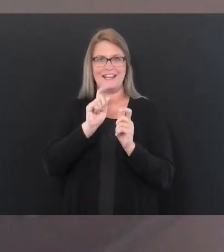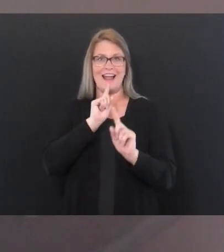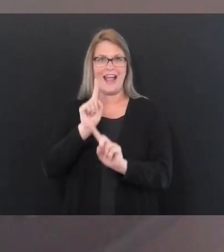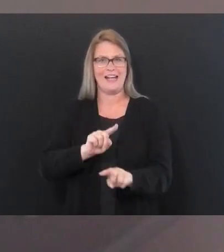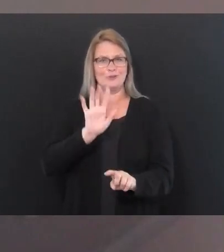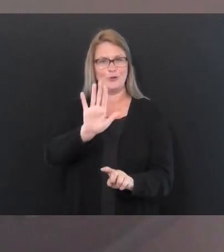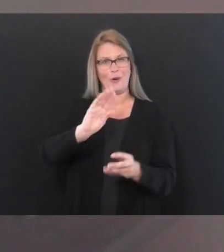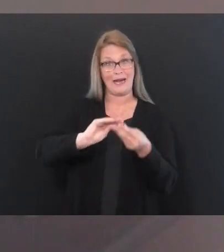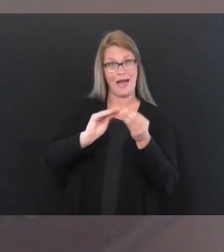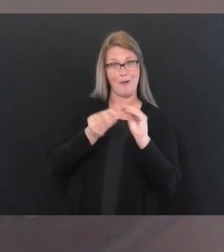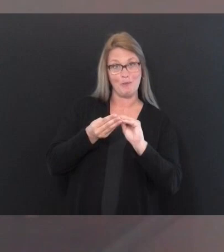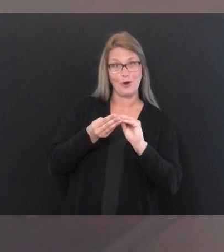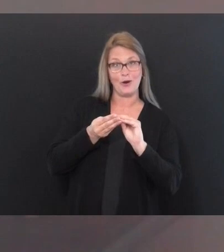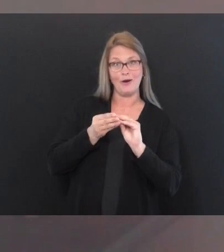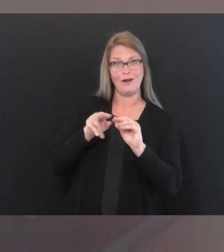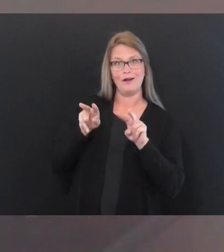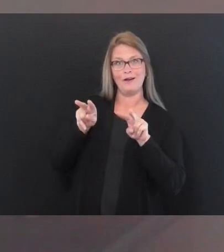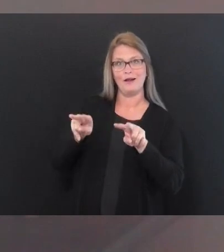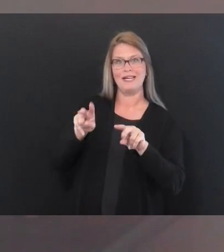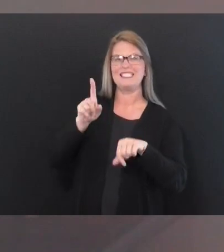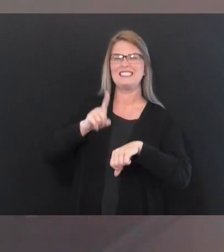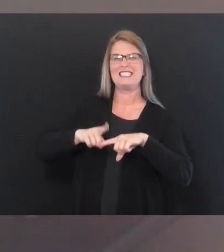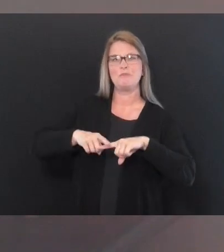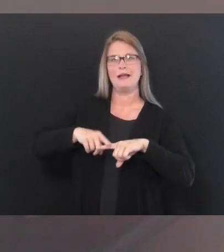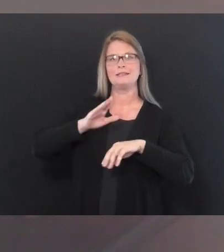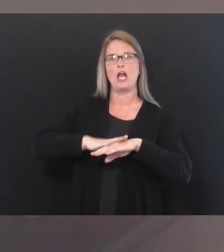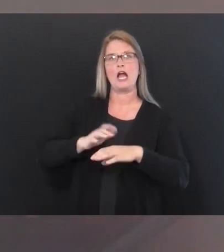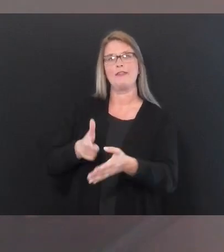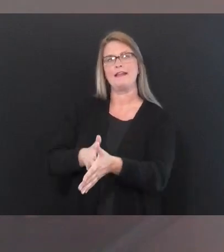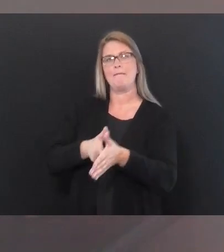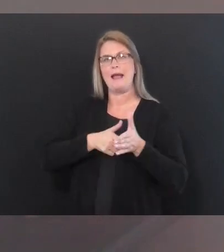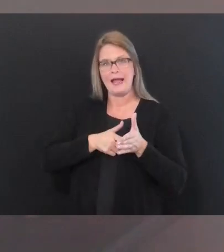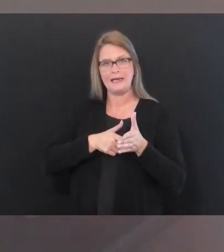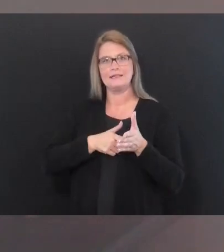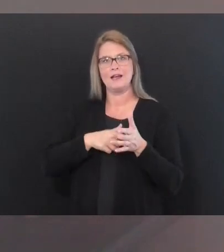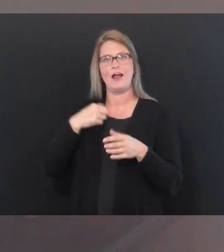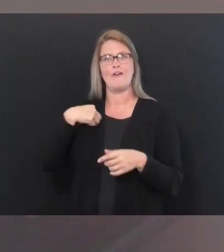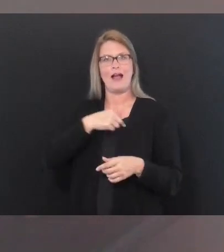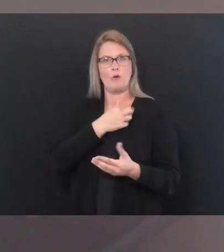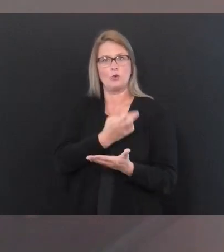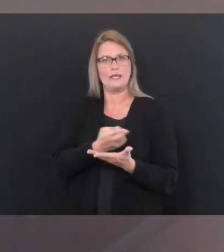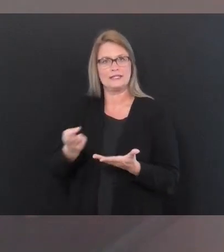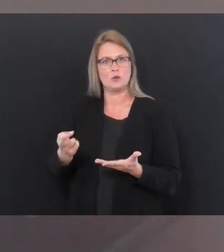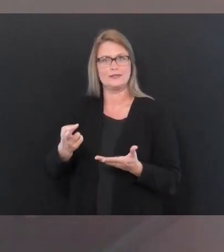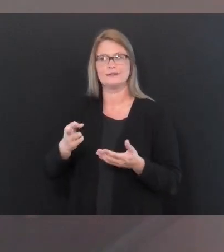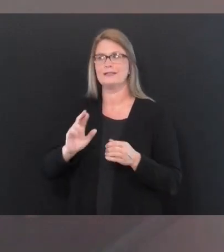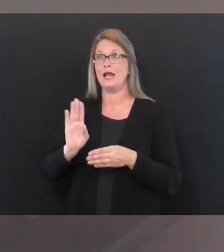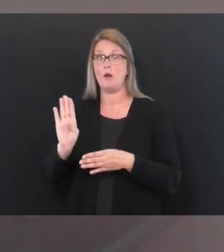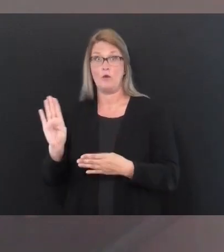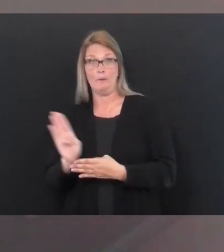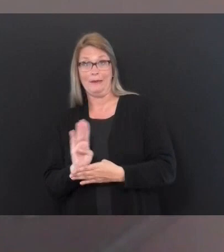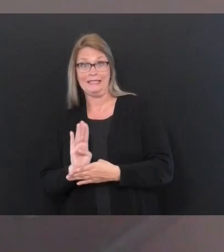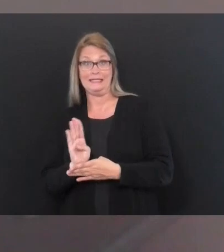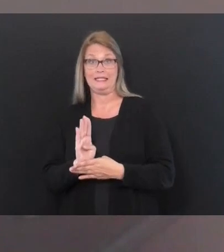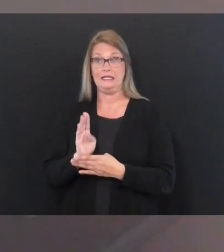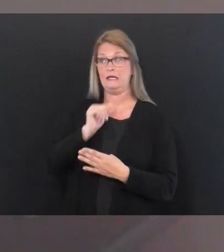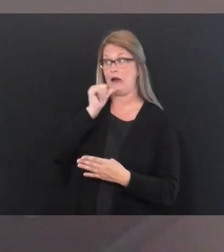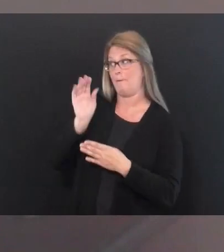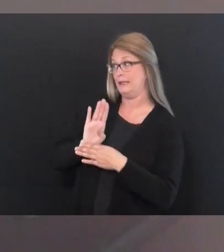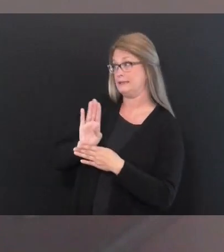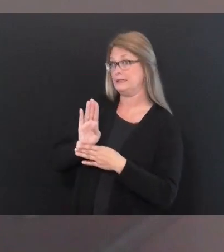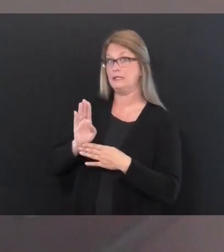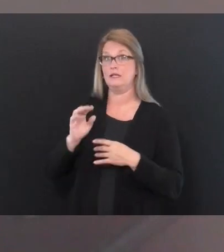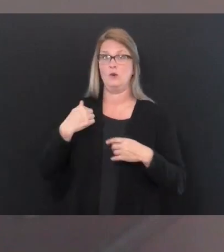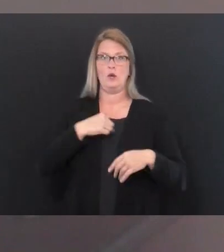it depends on the demand for the resources, how busy we are, how many cases we have for surveillance. Do we